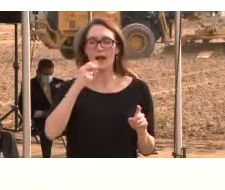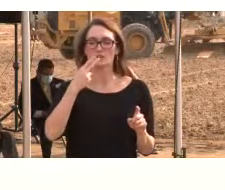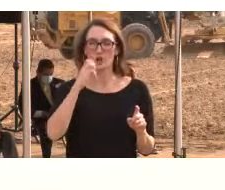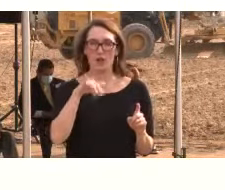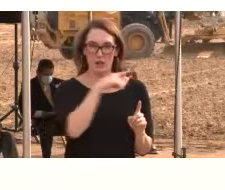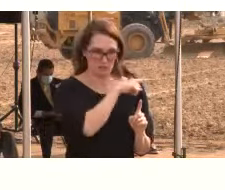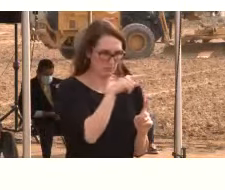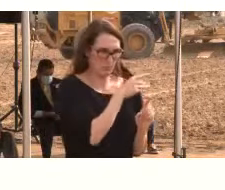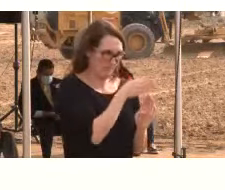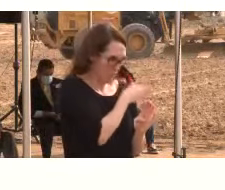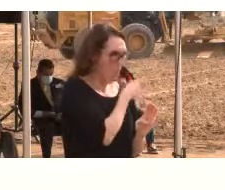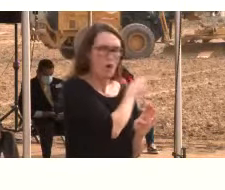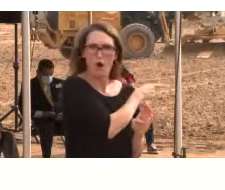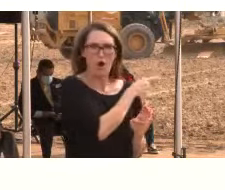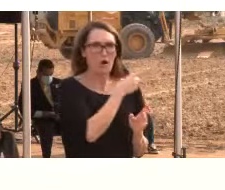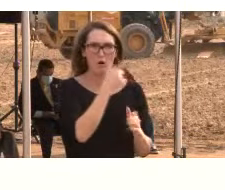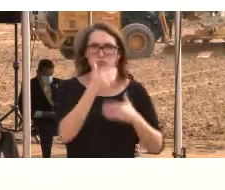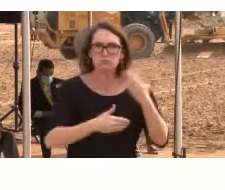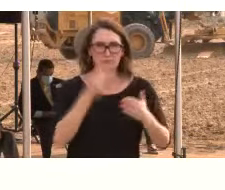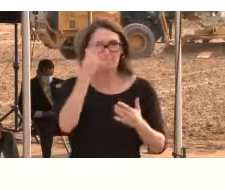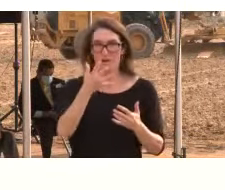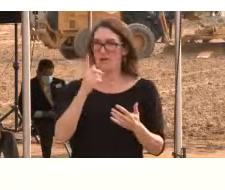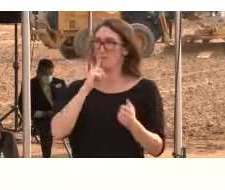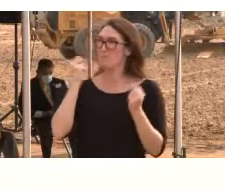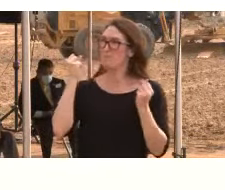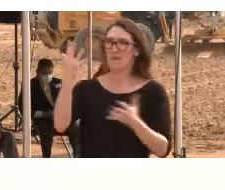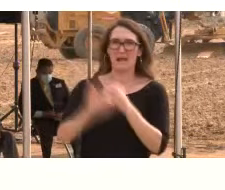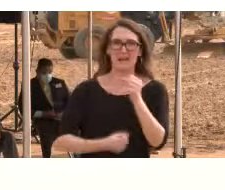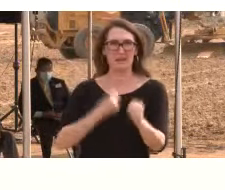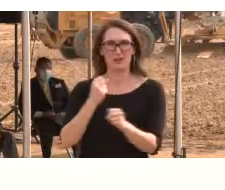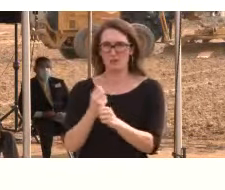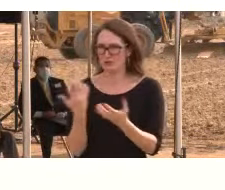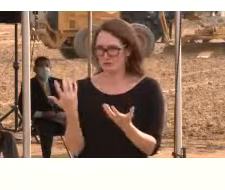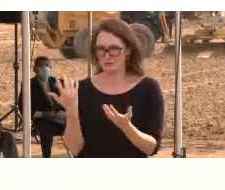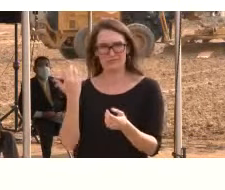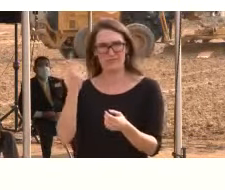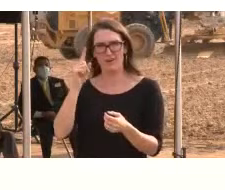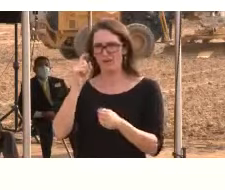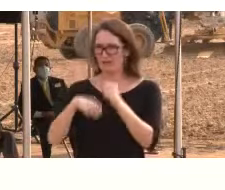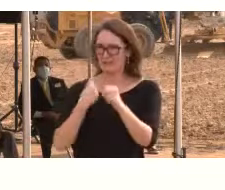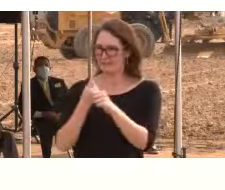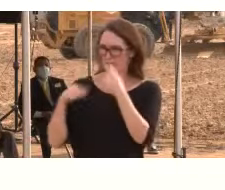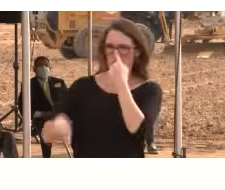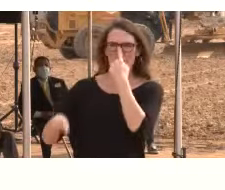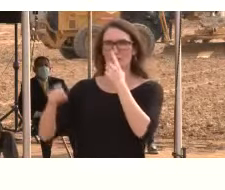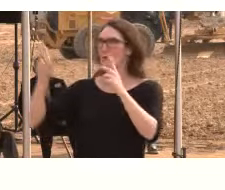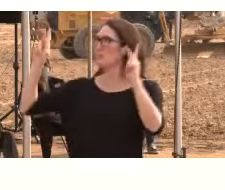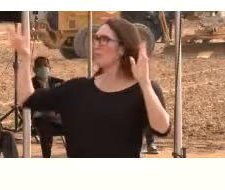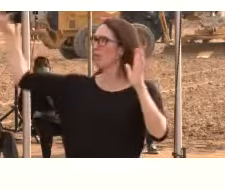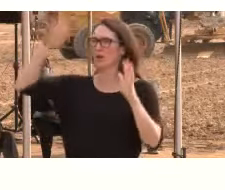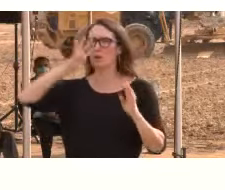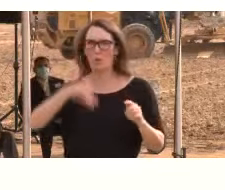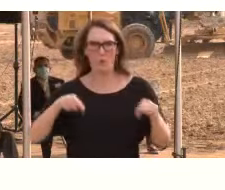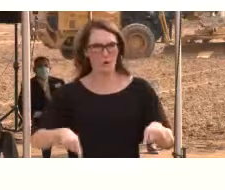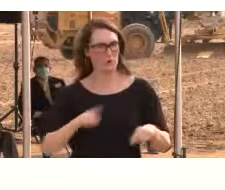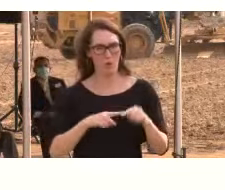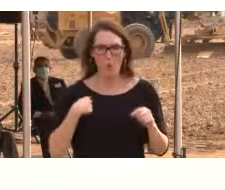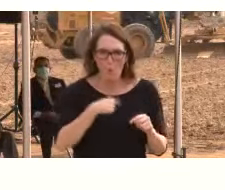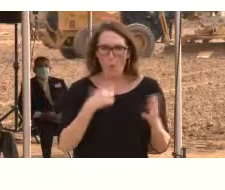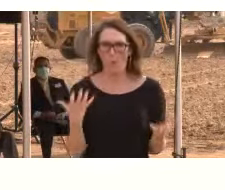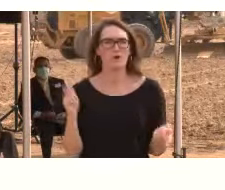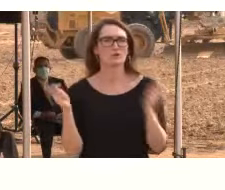community that has been wrongly treated for generations, and we're going to repair that. We're going to make that different. The Shahadi